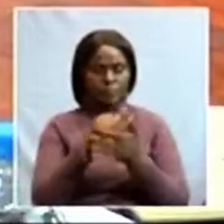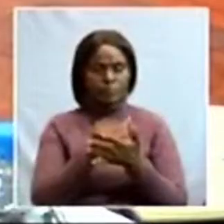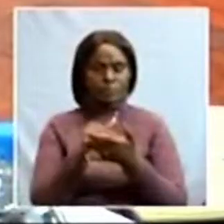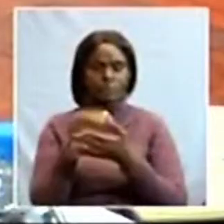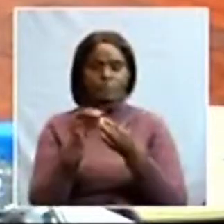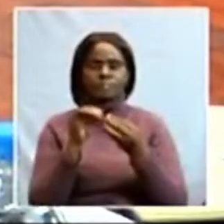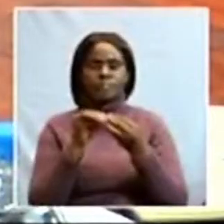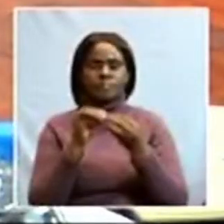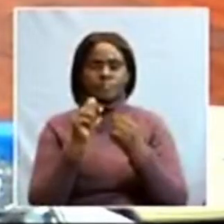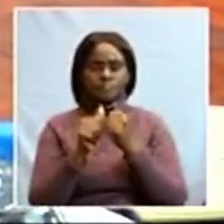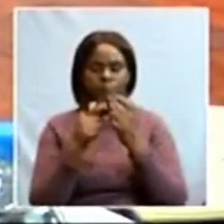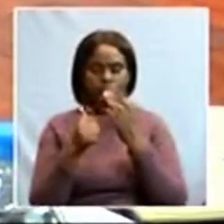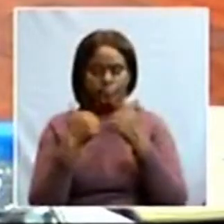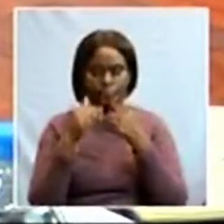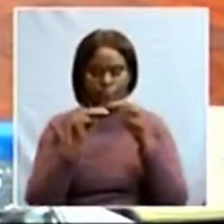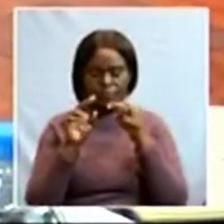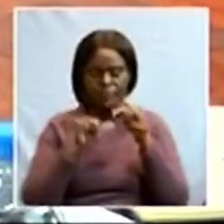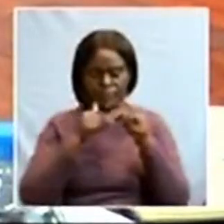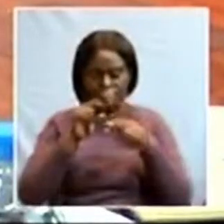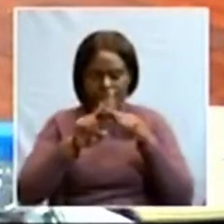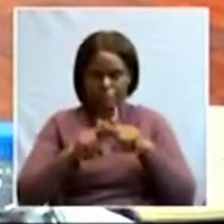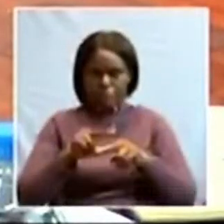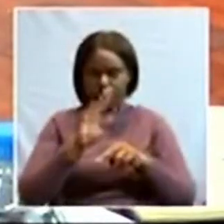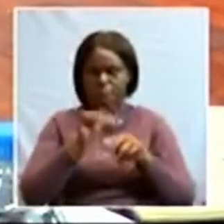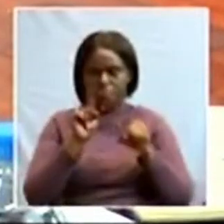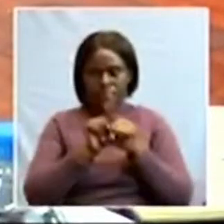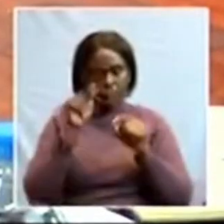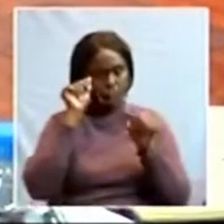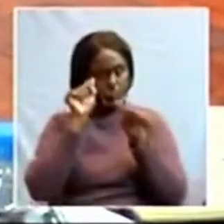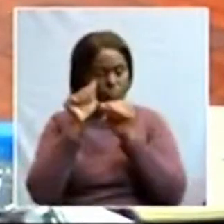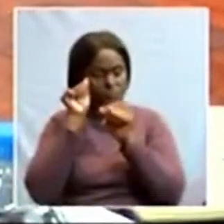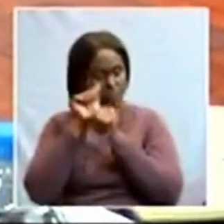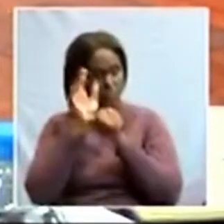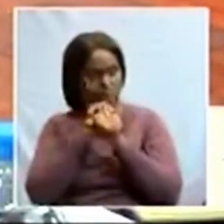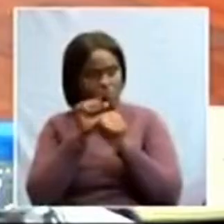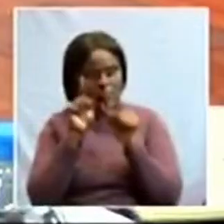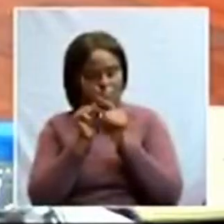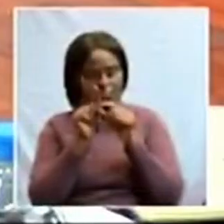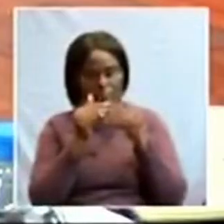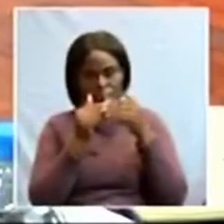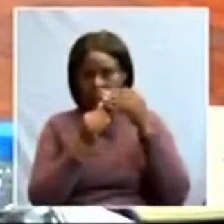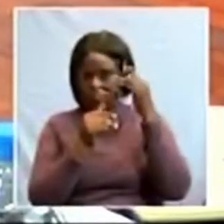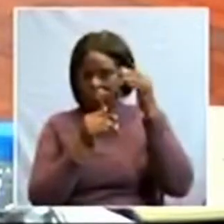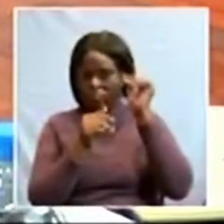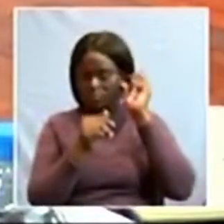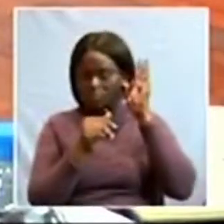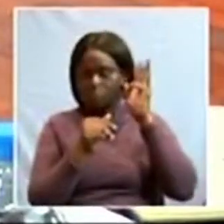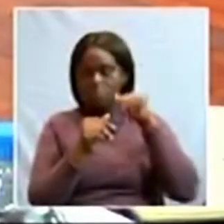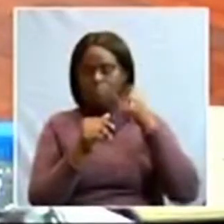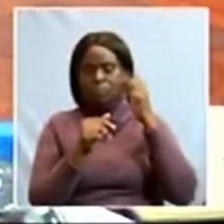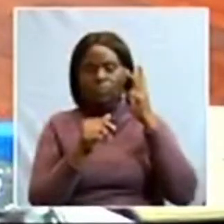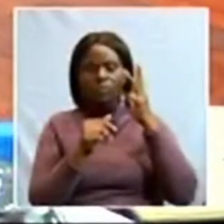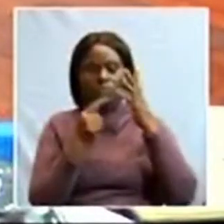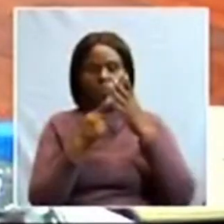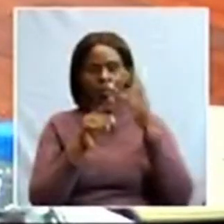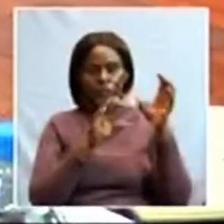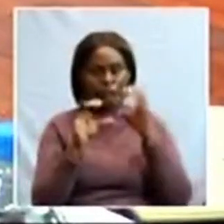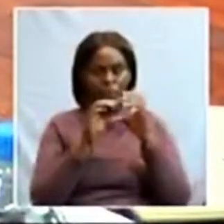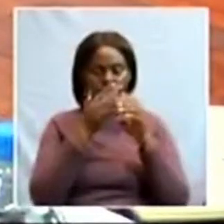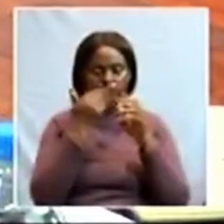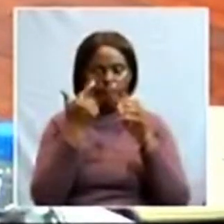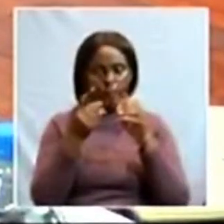which we as management we've sat and agree, and moving forward we are going to do